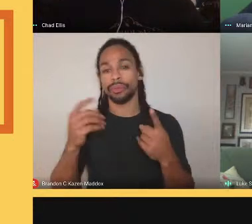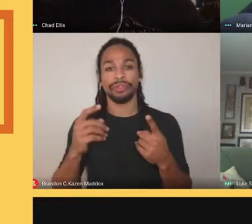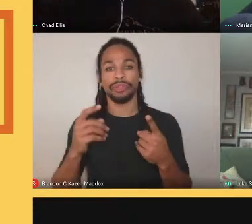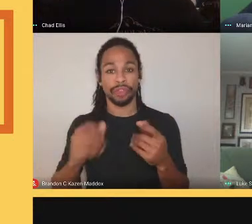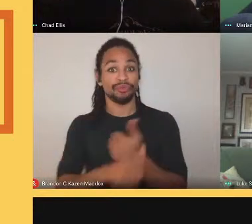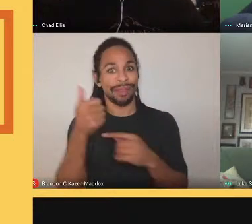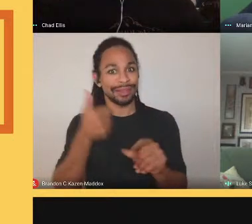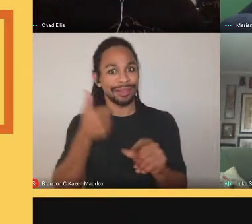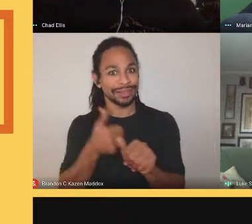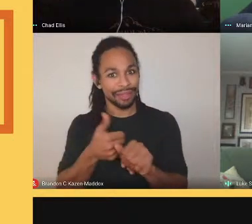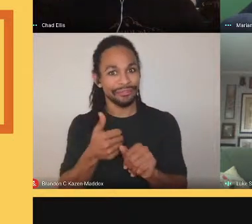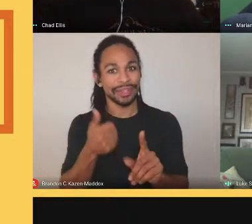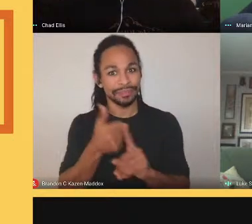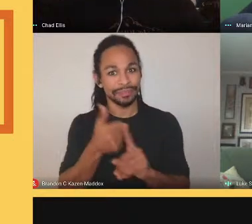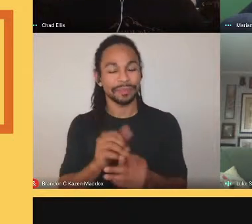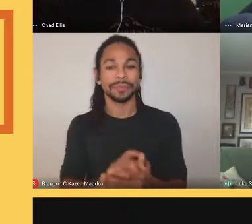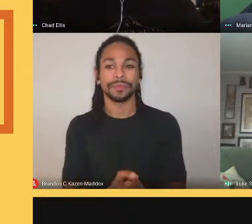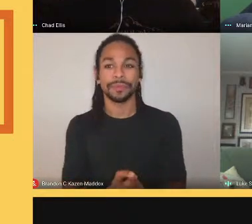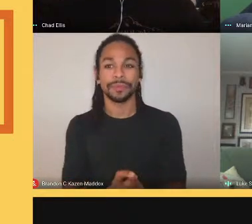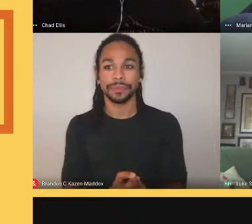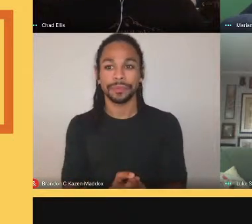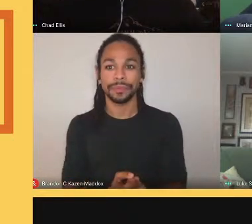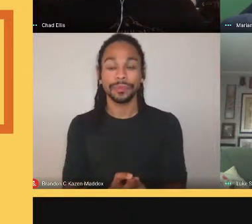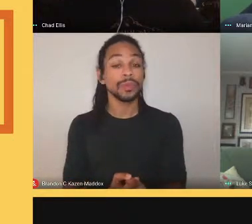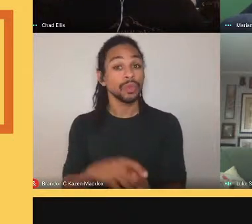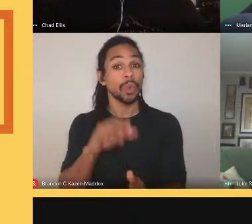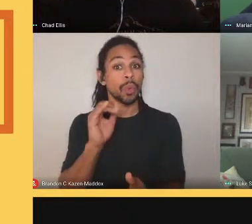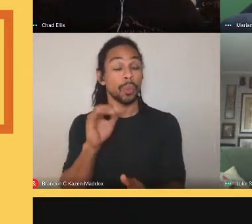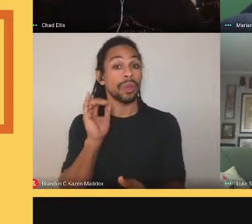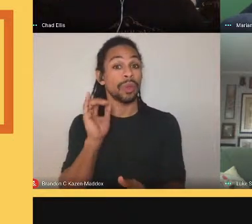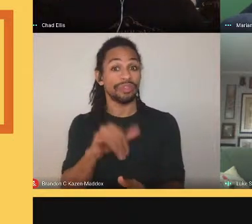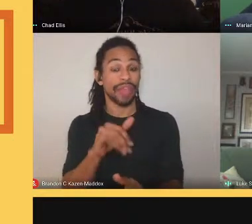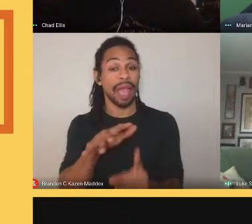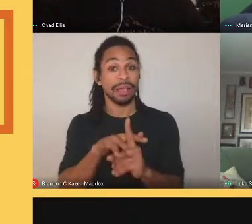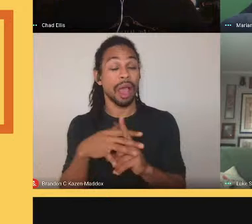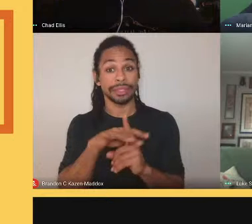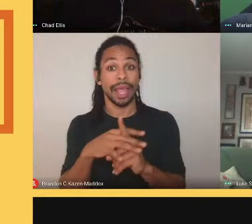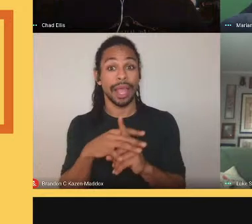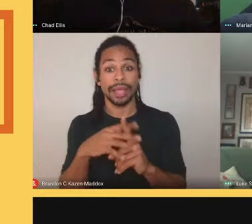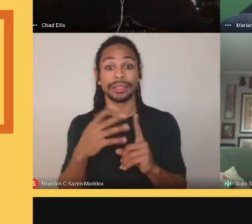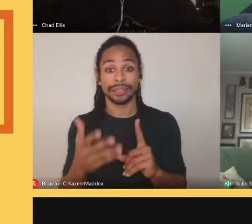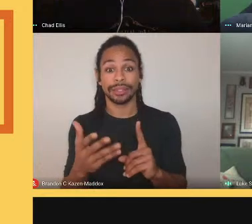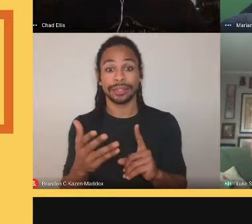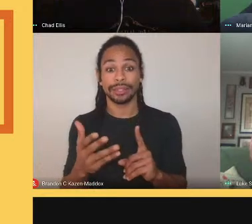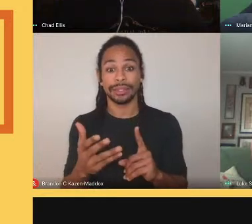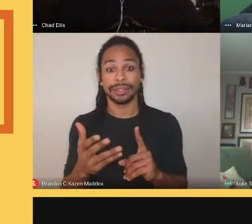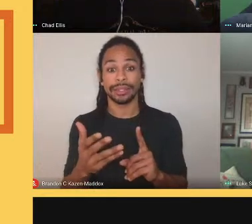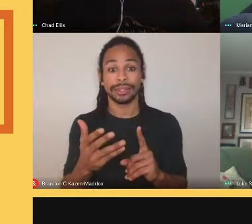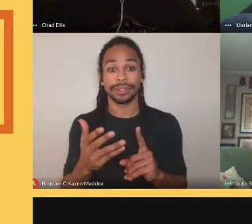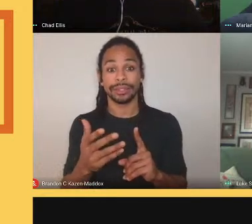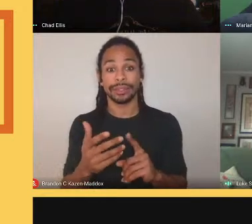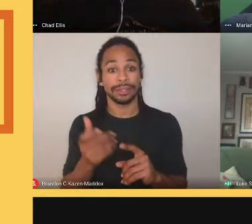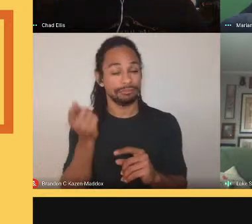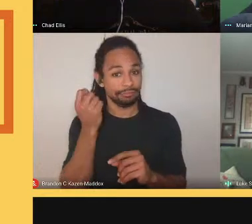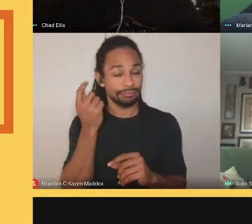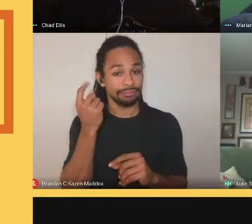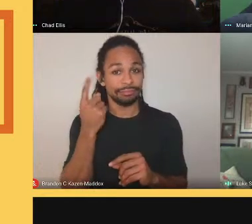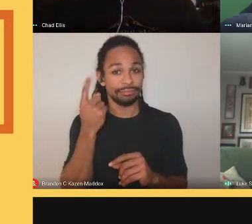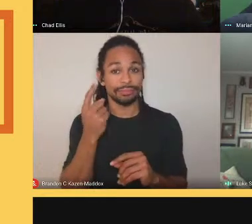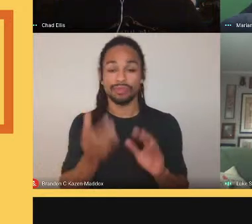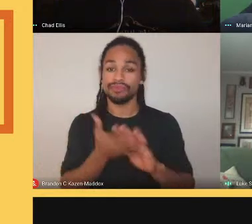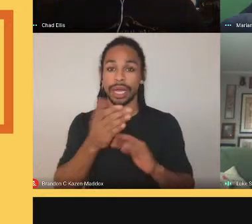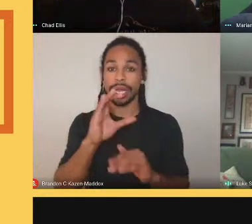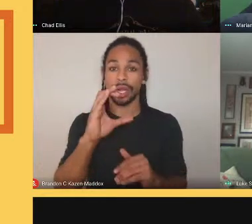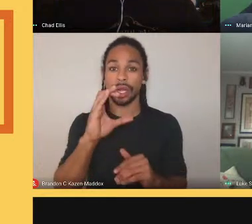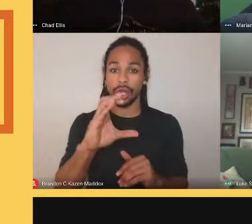that context, I mean, running Cthulhu stuff, I think it's a little different. You know, if I were